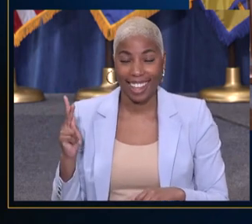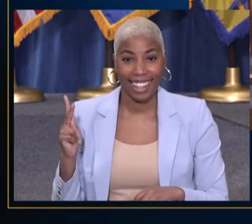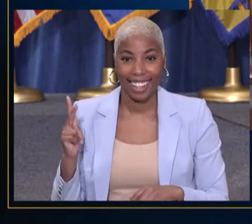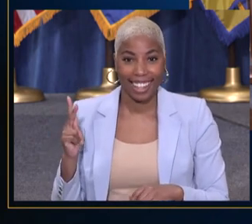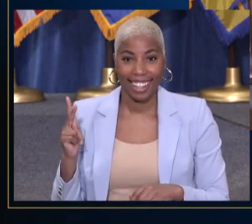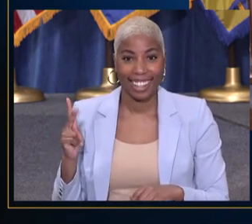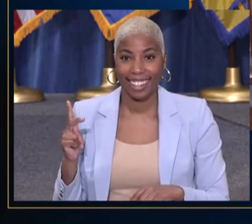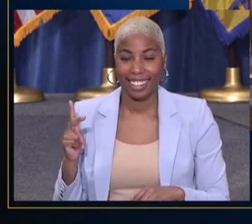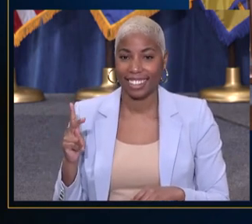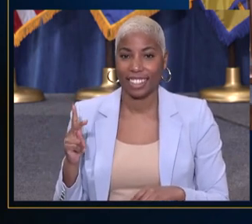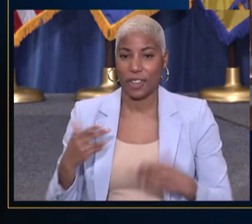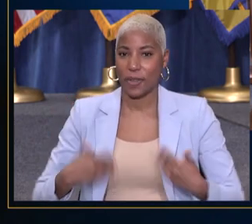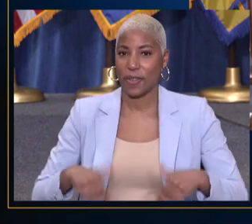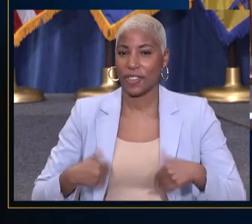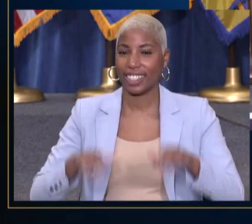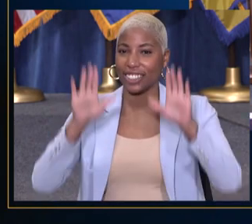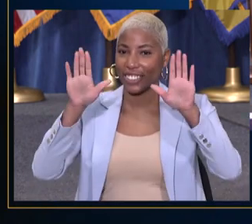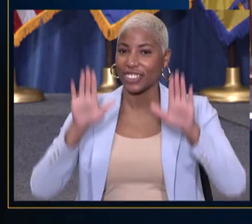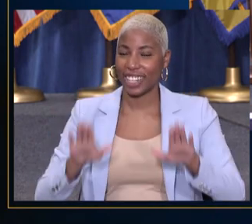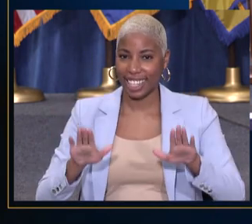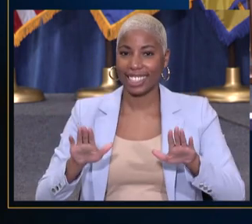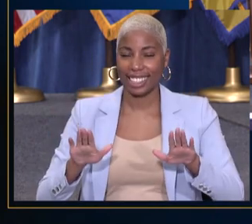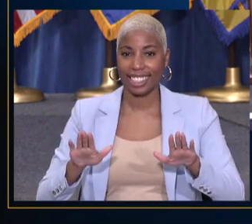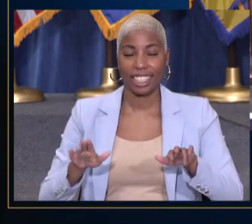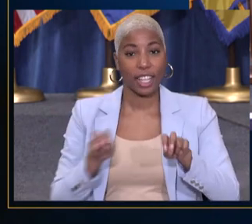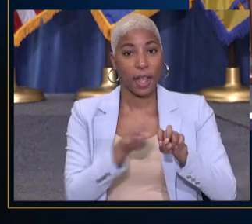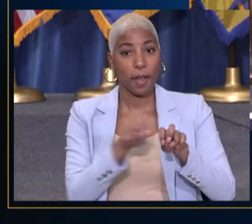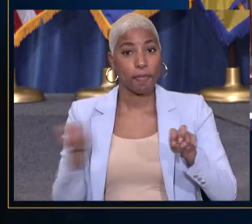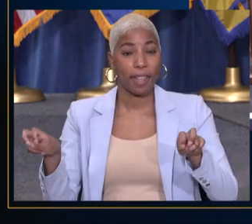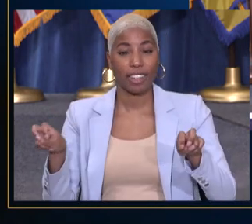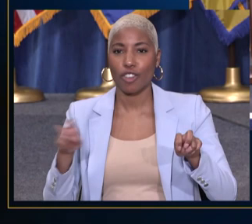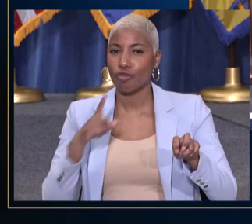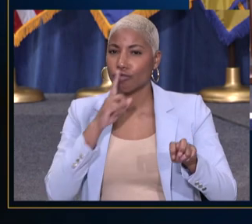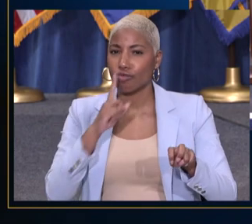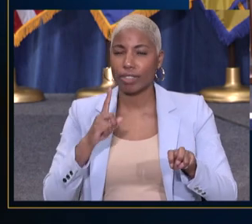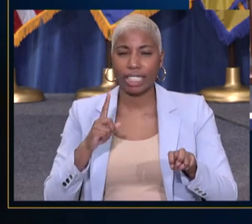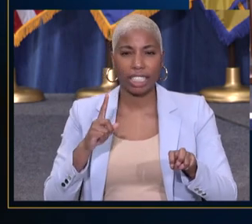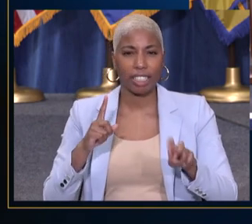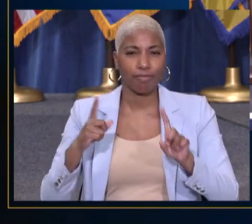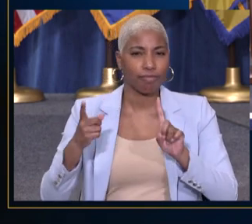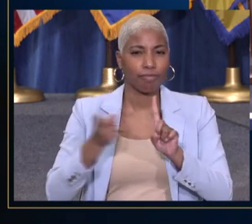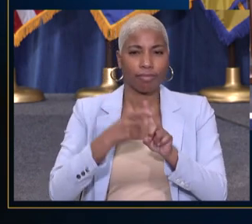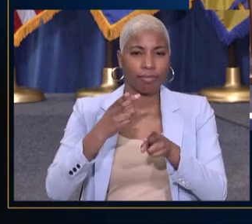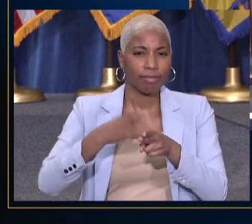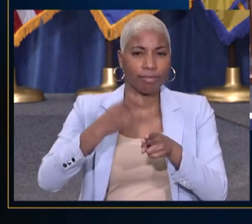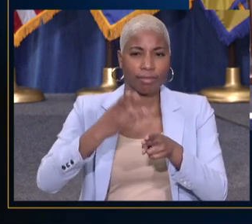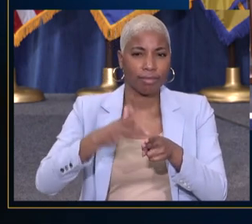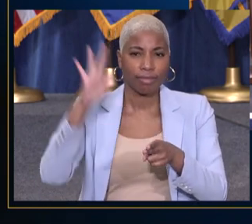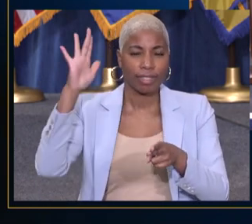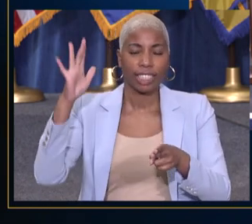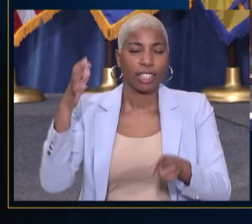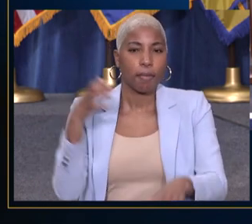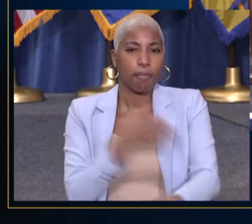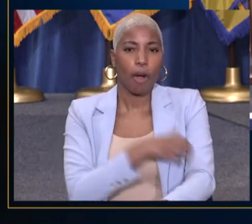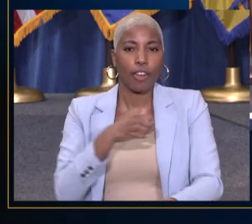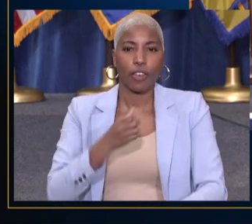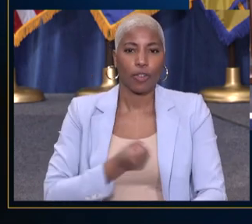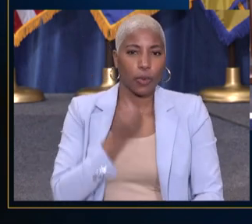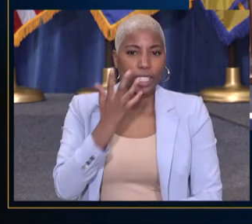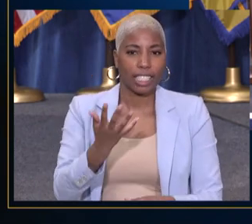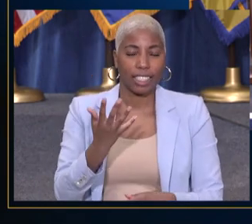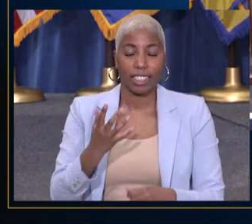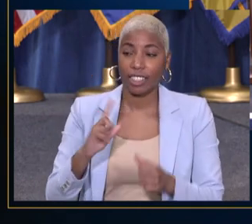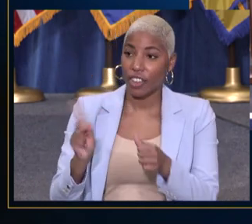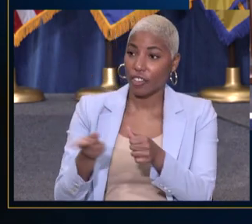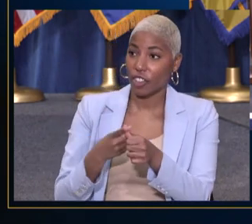This is great. This is a panel of dynamic, powerful voices. So first, I would